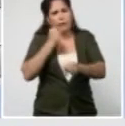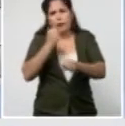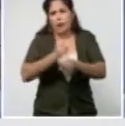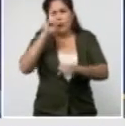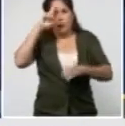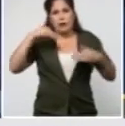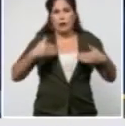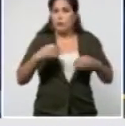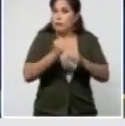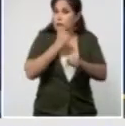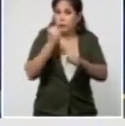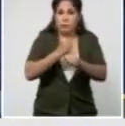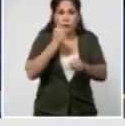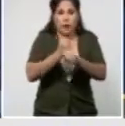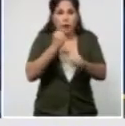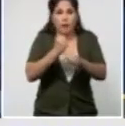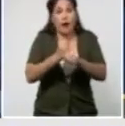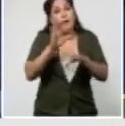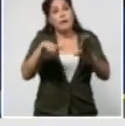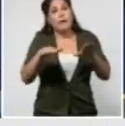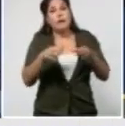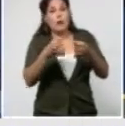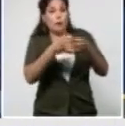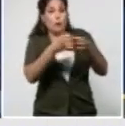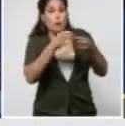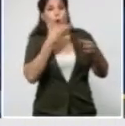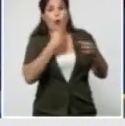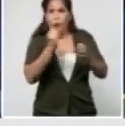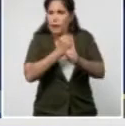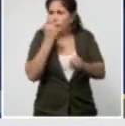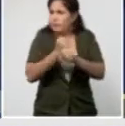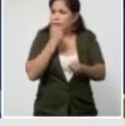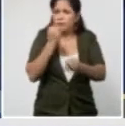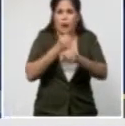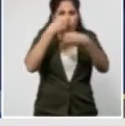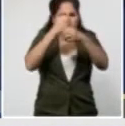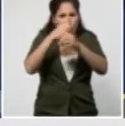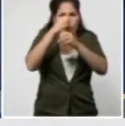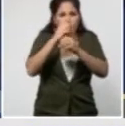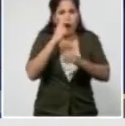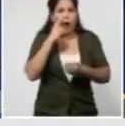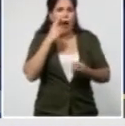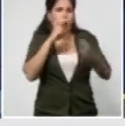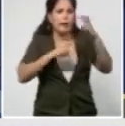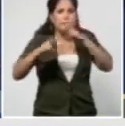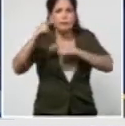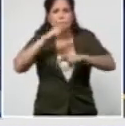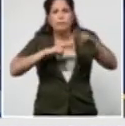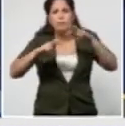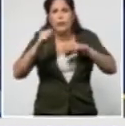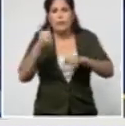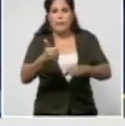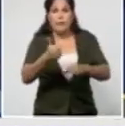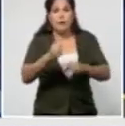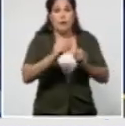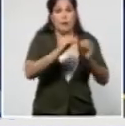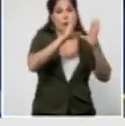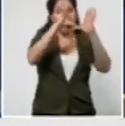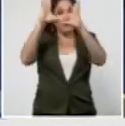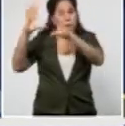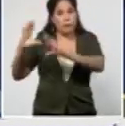laboratories, many of them young people who work non-stop. They